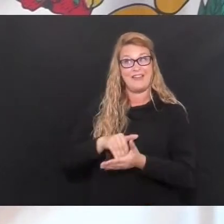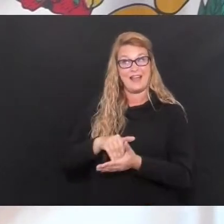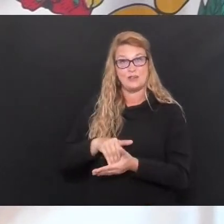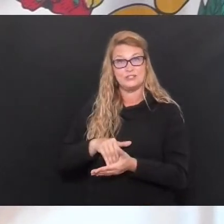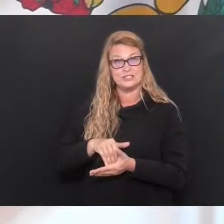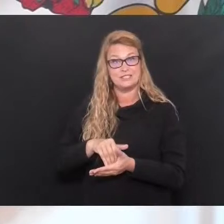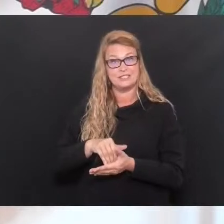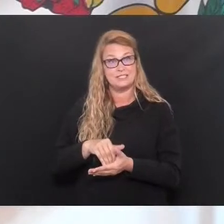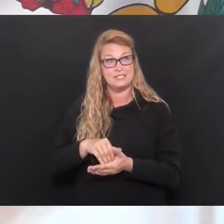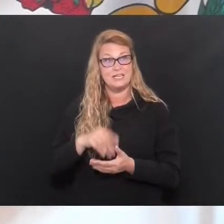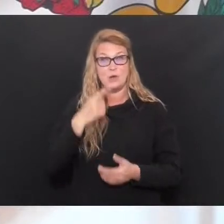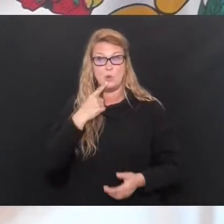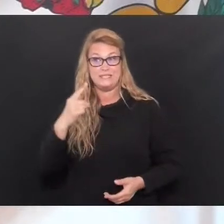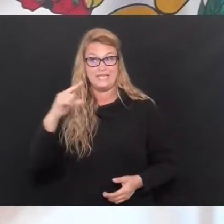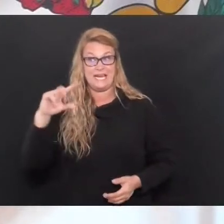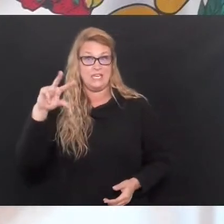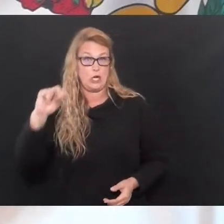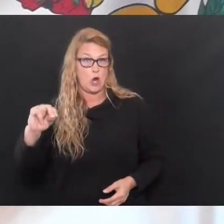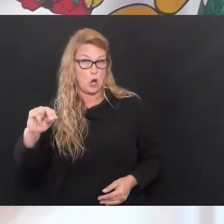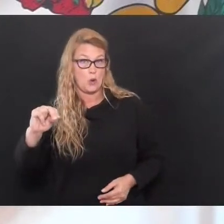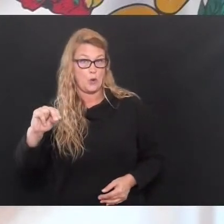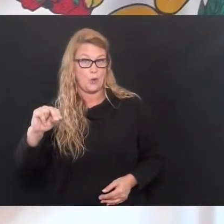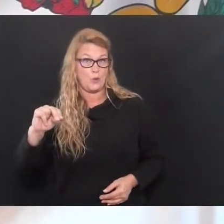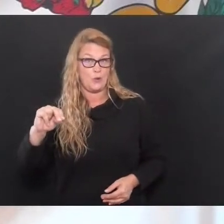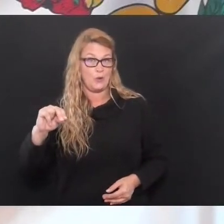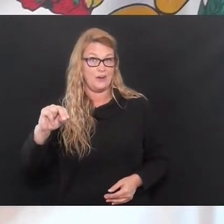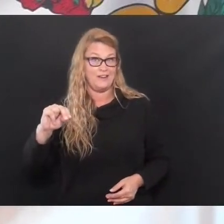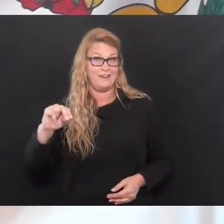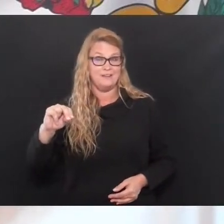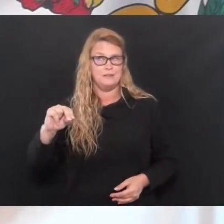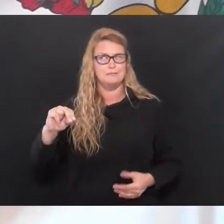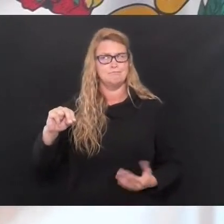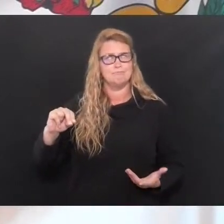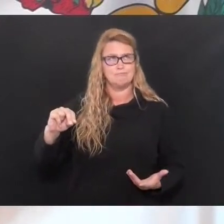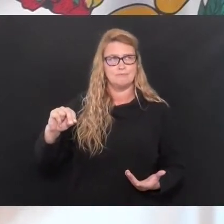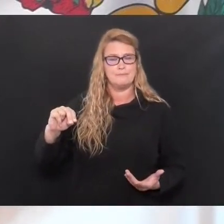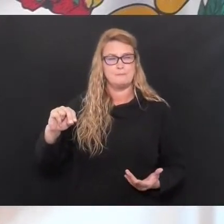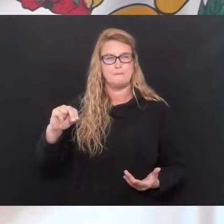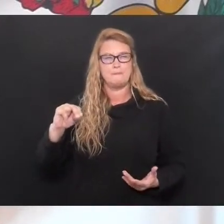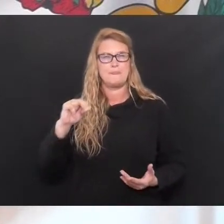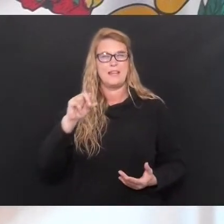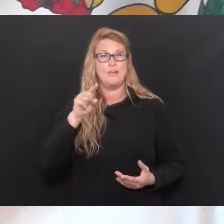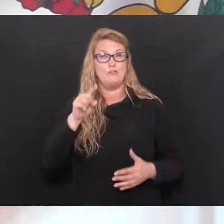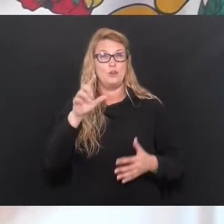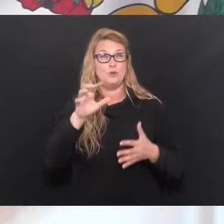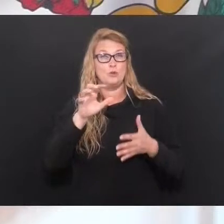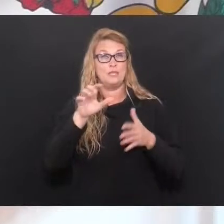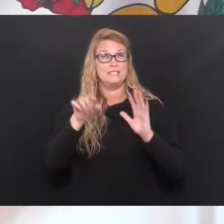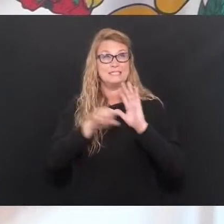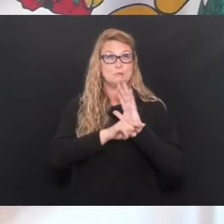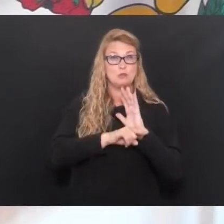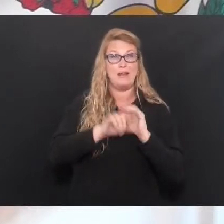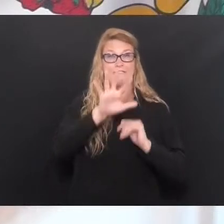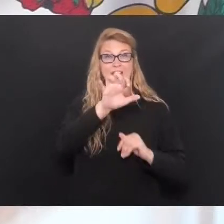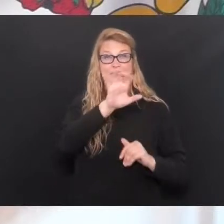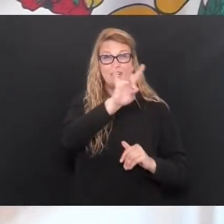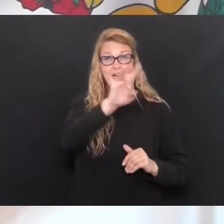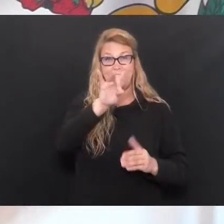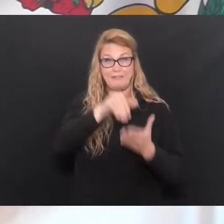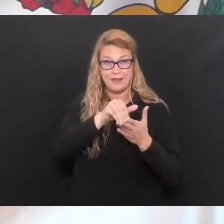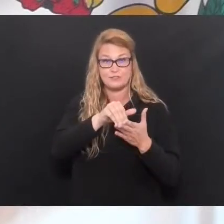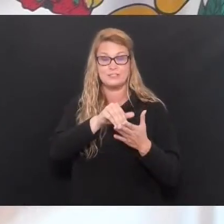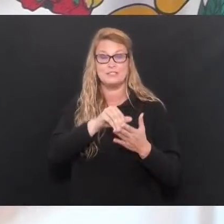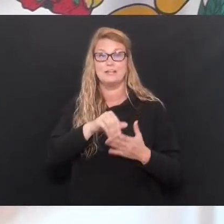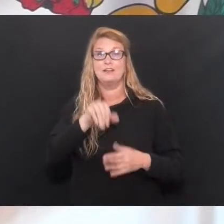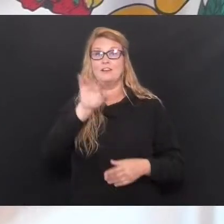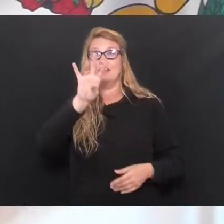588,000 people that are saying we're not going to take the shot no matter what. So if you'll subtract 588,000